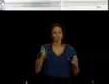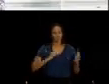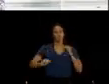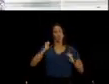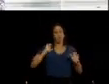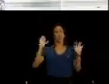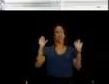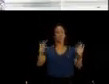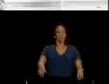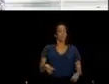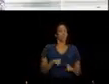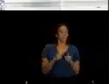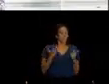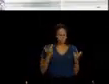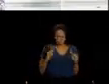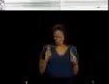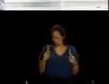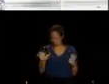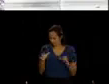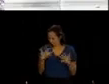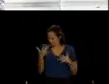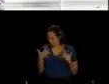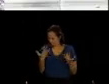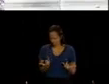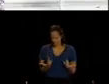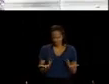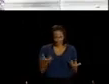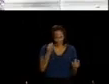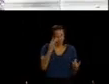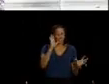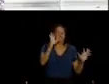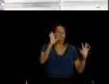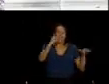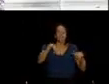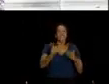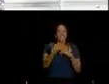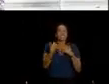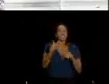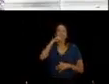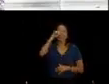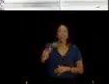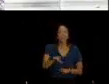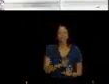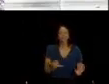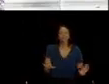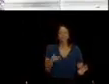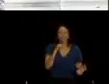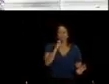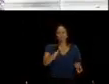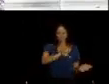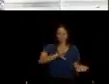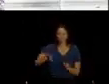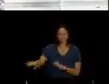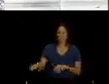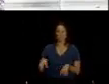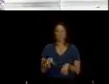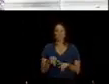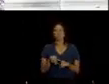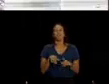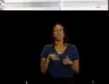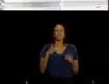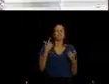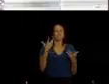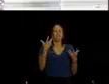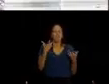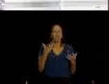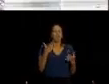don't know, what are people doing that's exciting? Anything. It doesn't mean, I just don't have to have a big fantastical